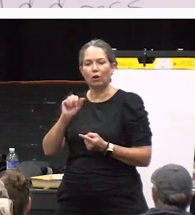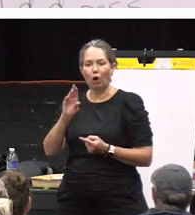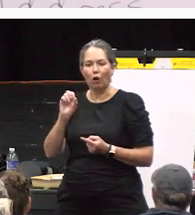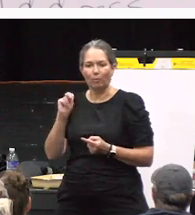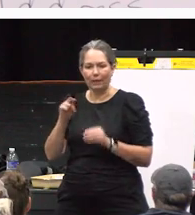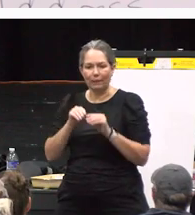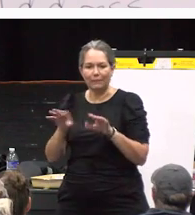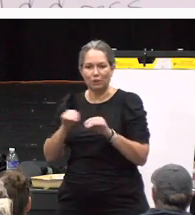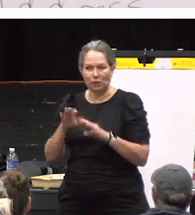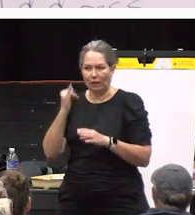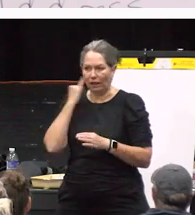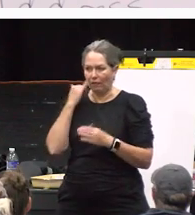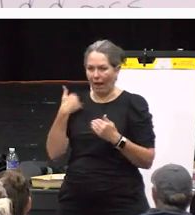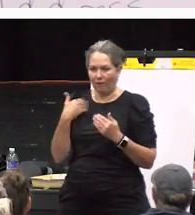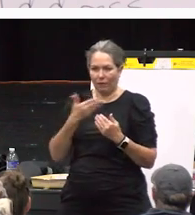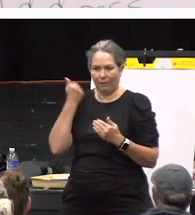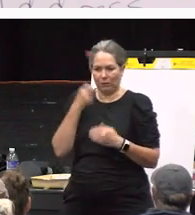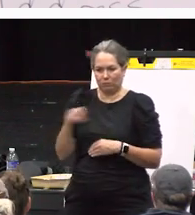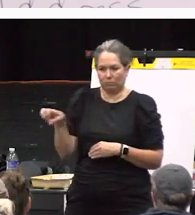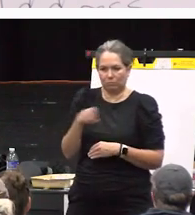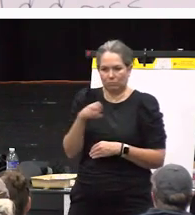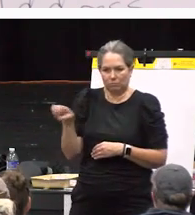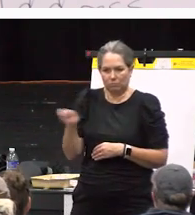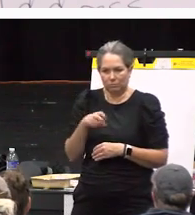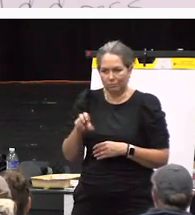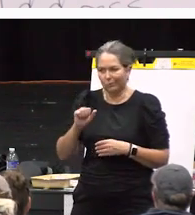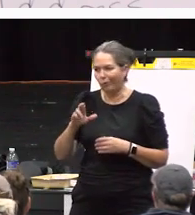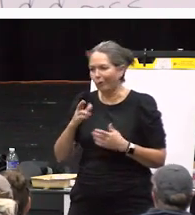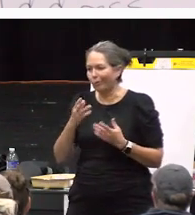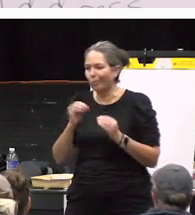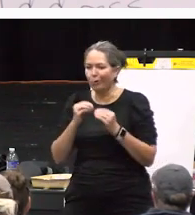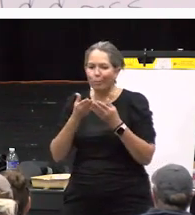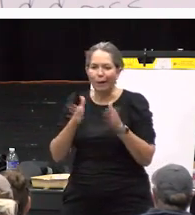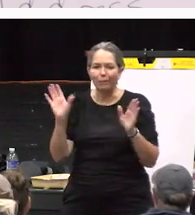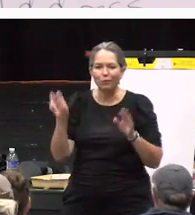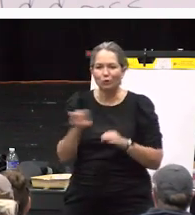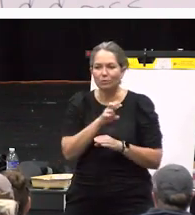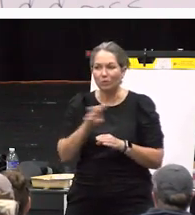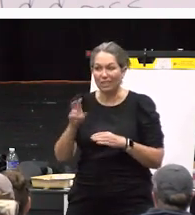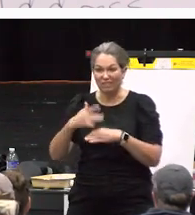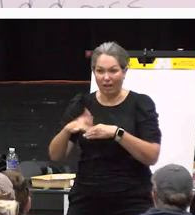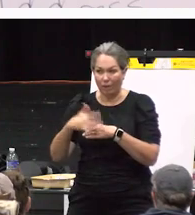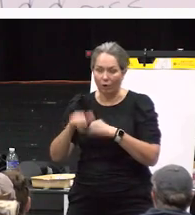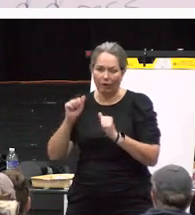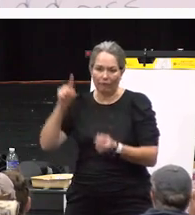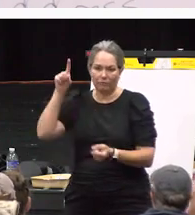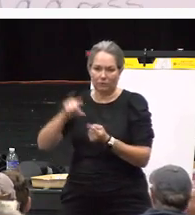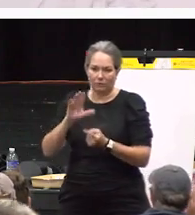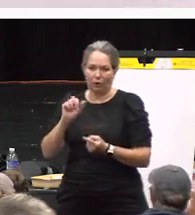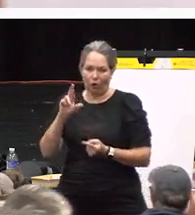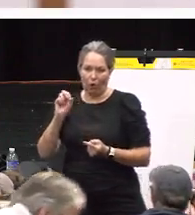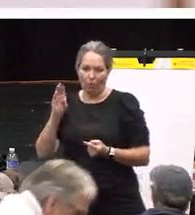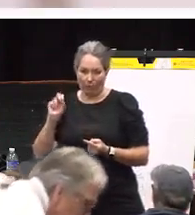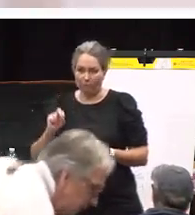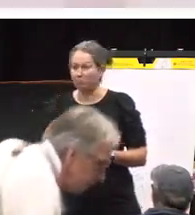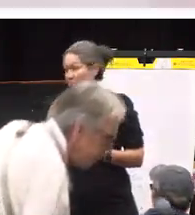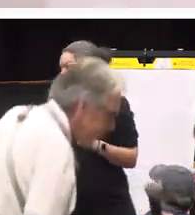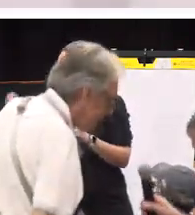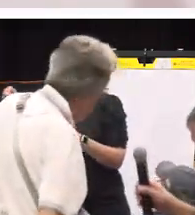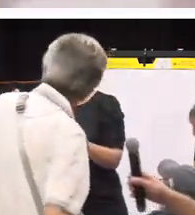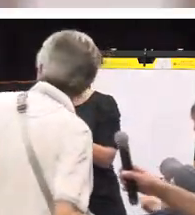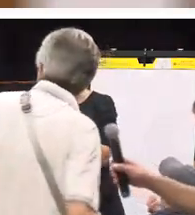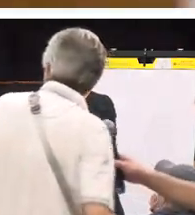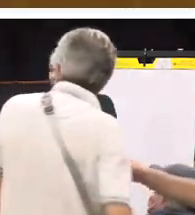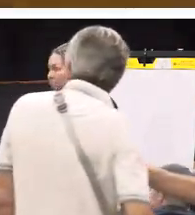if the heating system was made differently or if there was more public transportation available. Thank you so much.